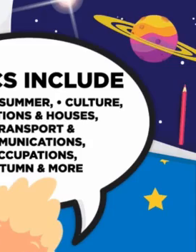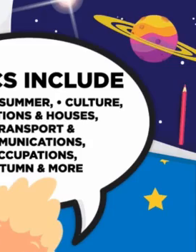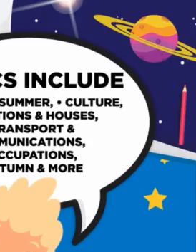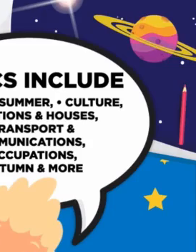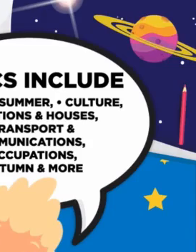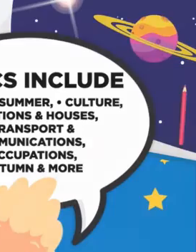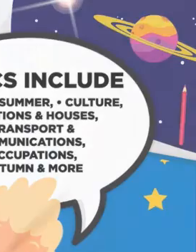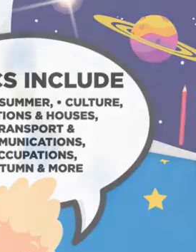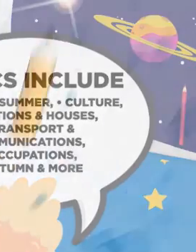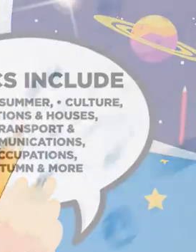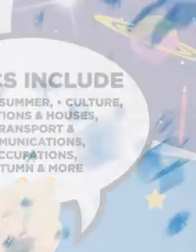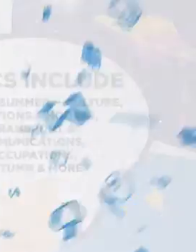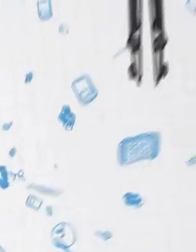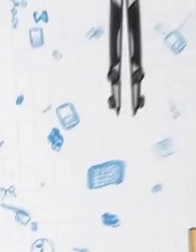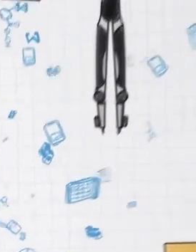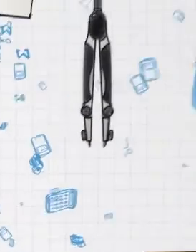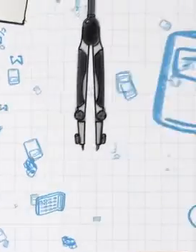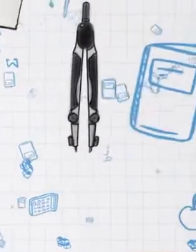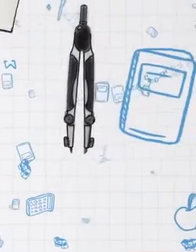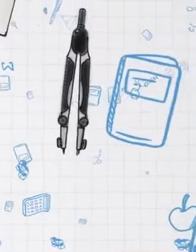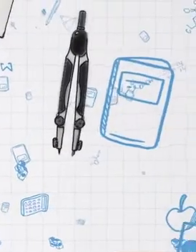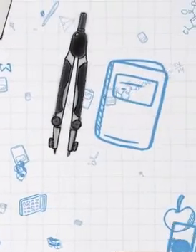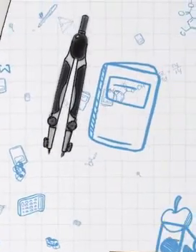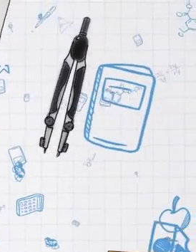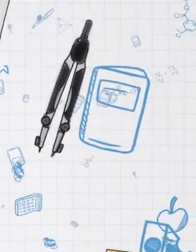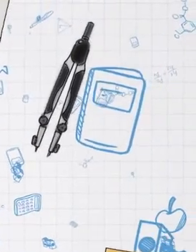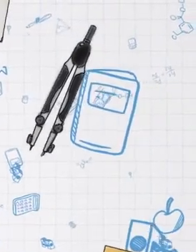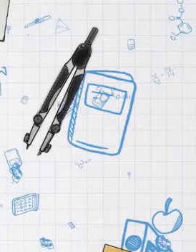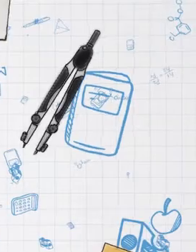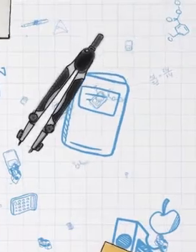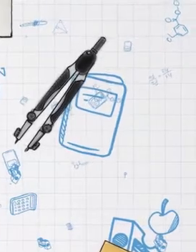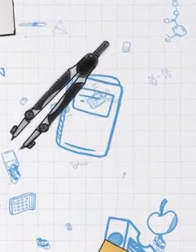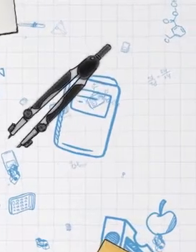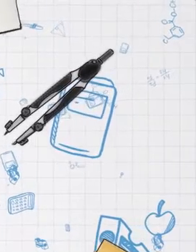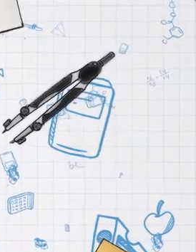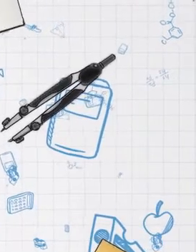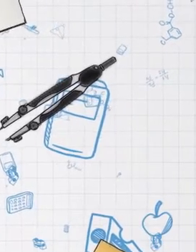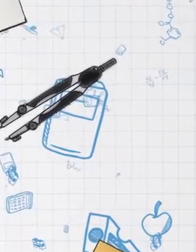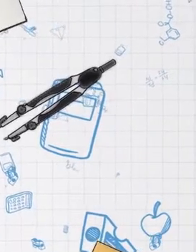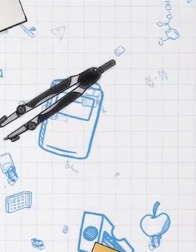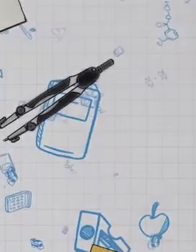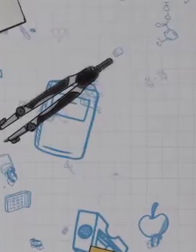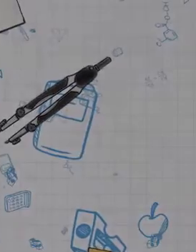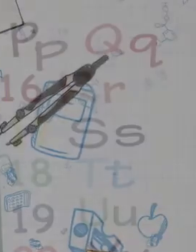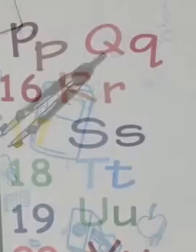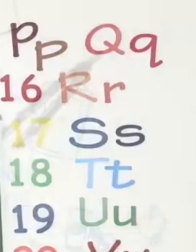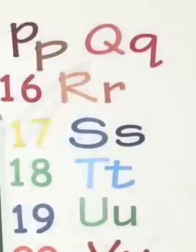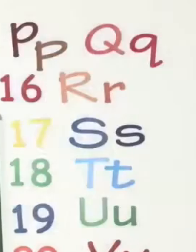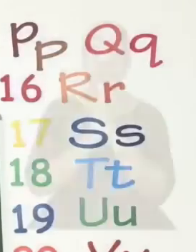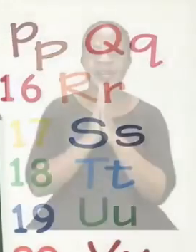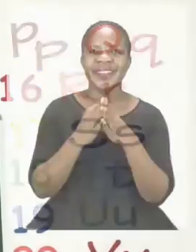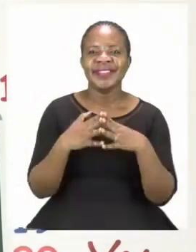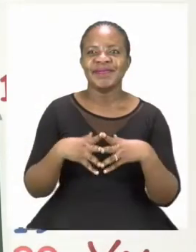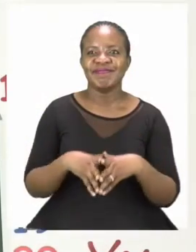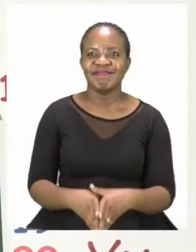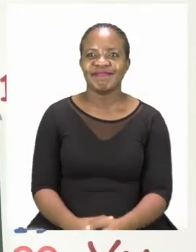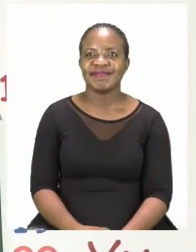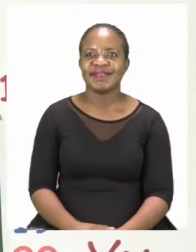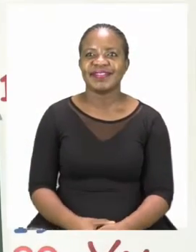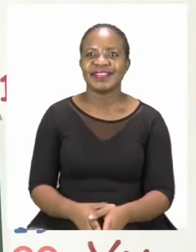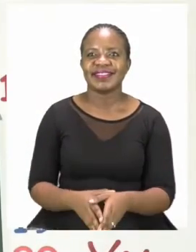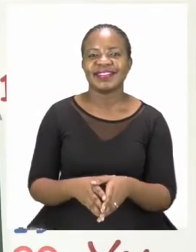paint, just one color is fine, and your finger. I'm going to finish mine and I'll see you